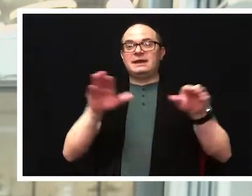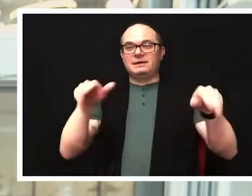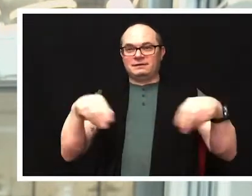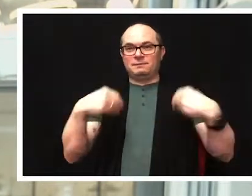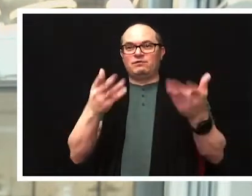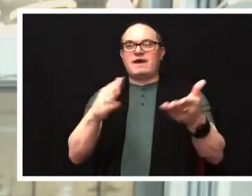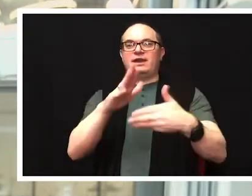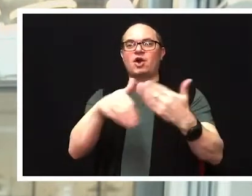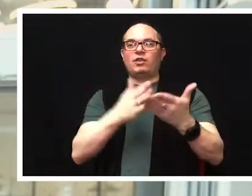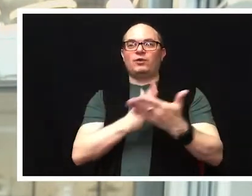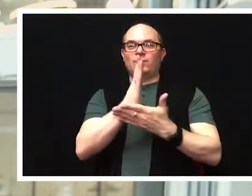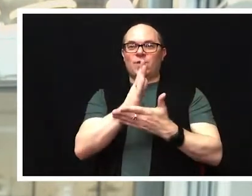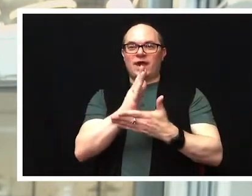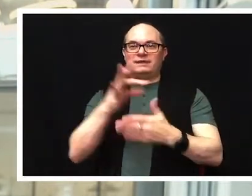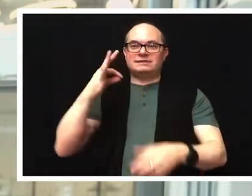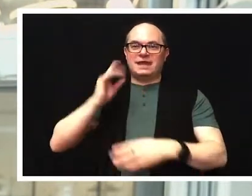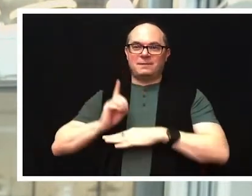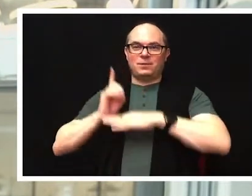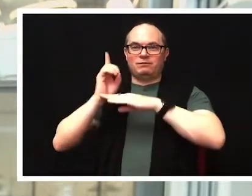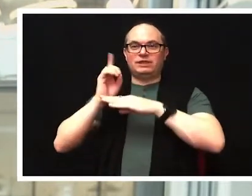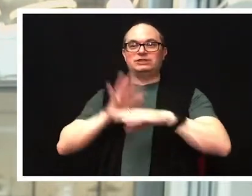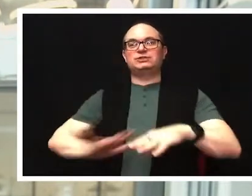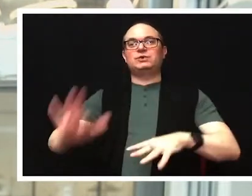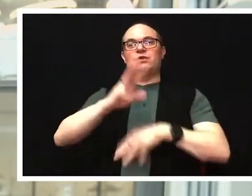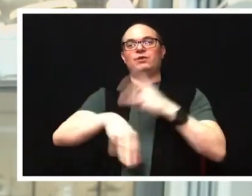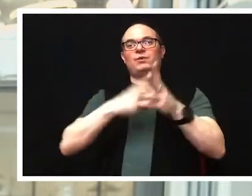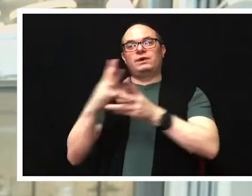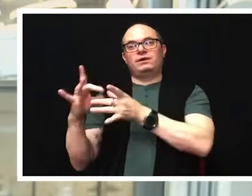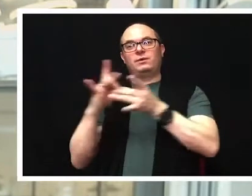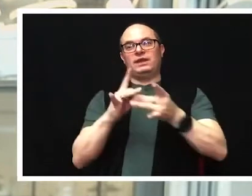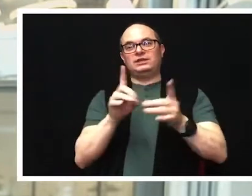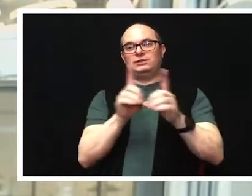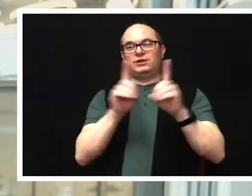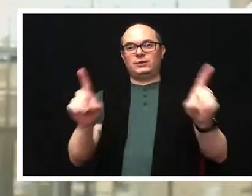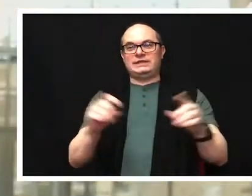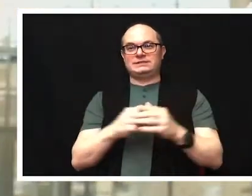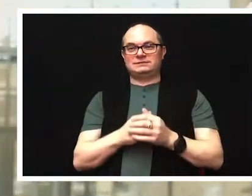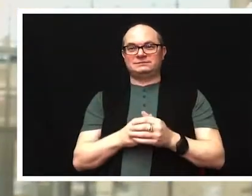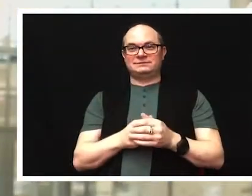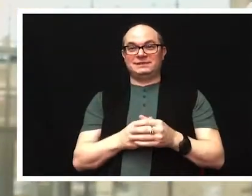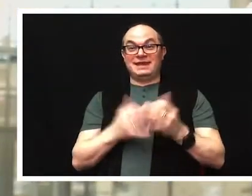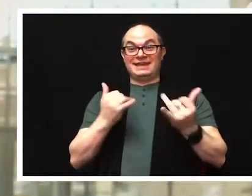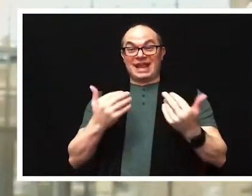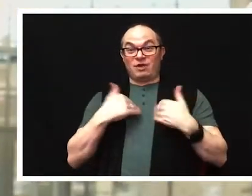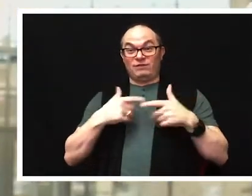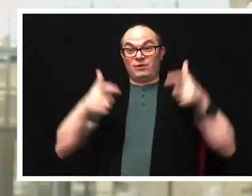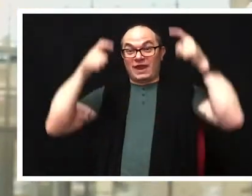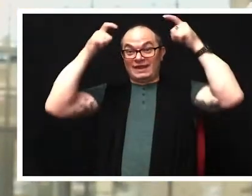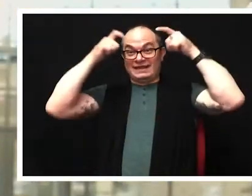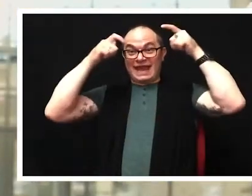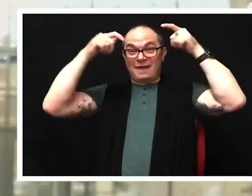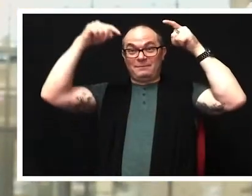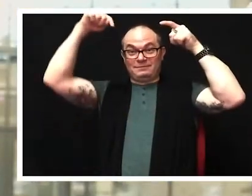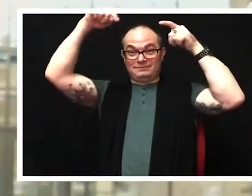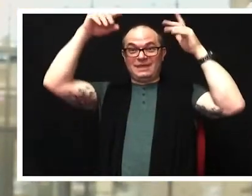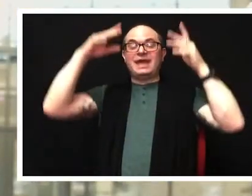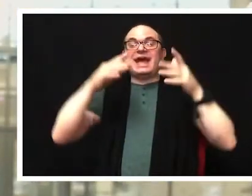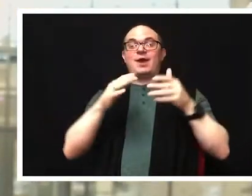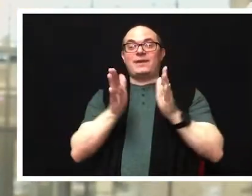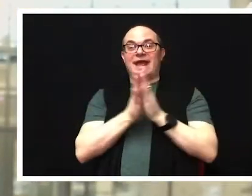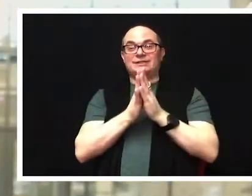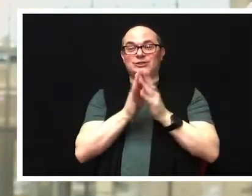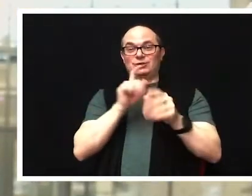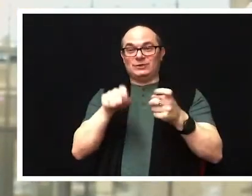you to all the rights and privileges which throughout the world pertain to those degrees. Now, if you had a cap and gown on, I'd ask you to